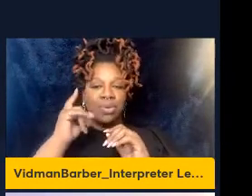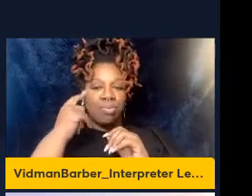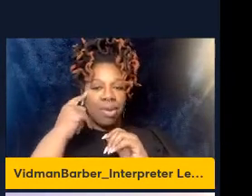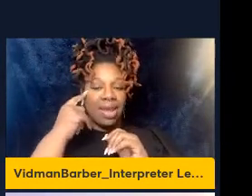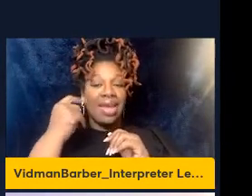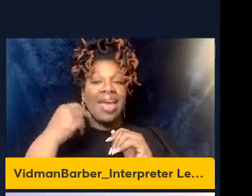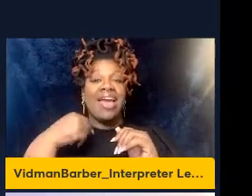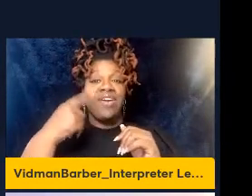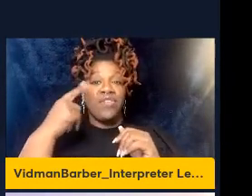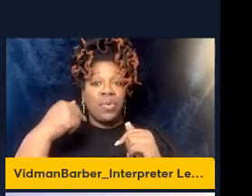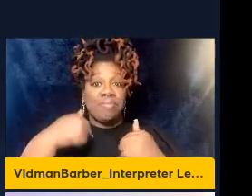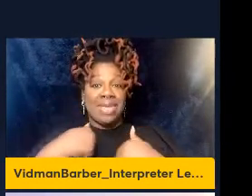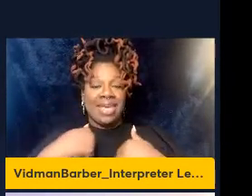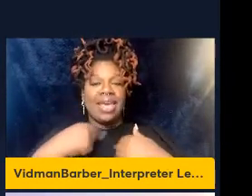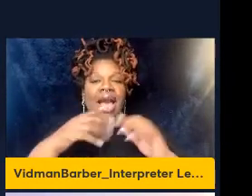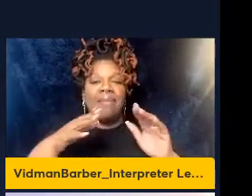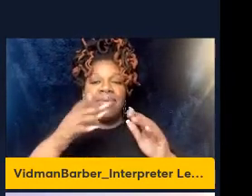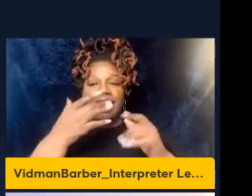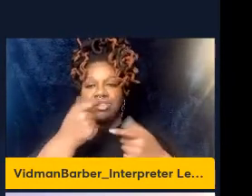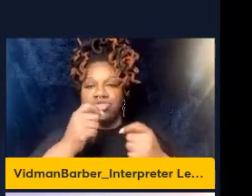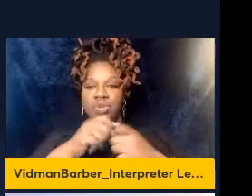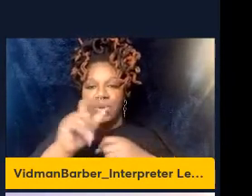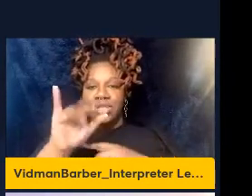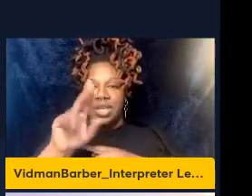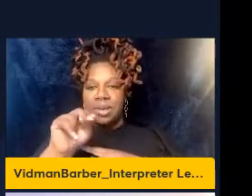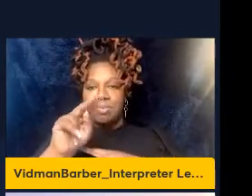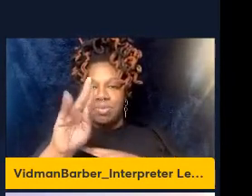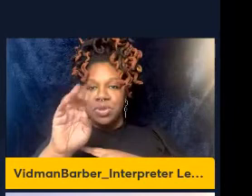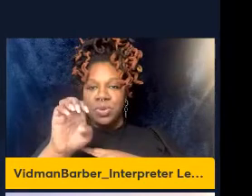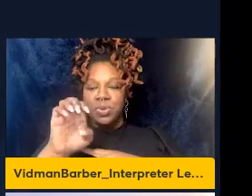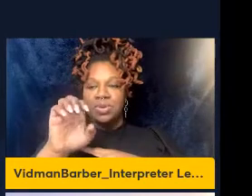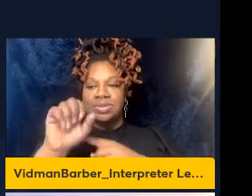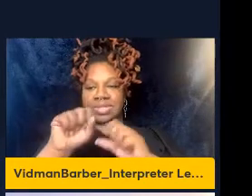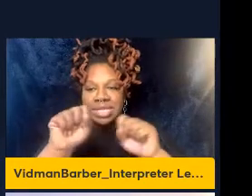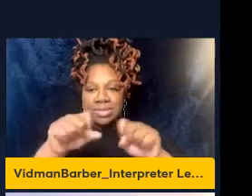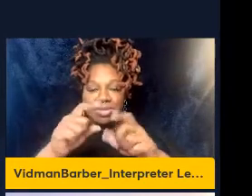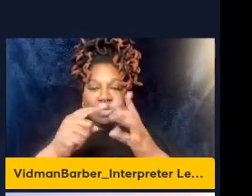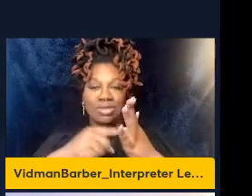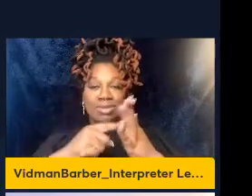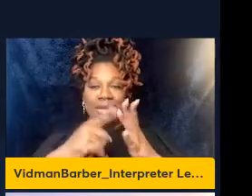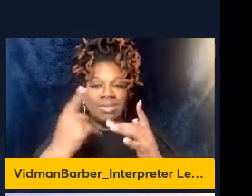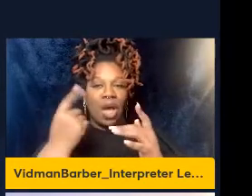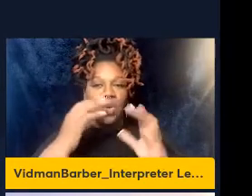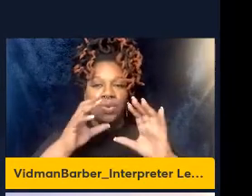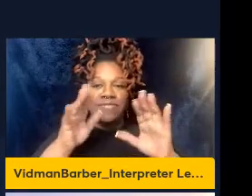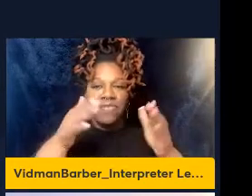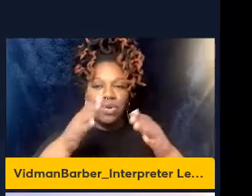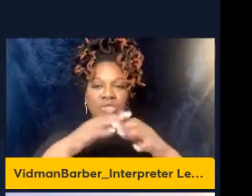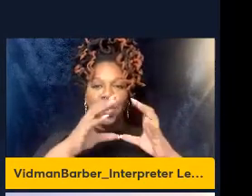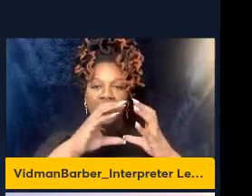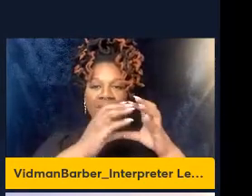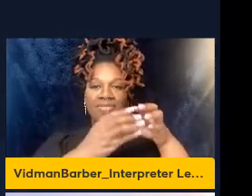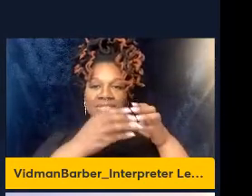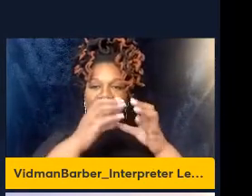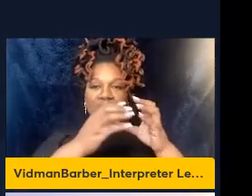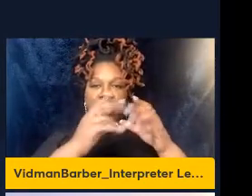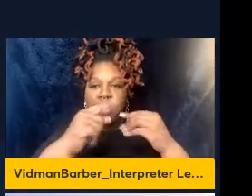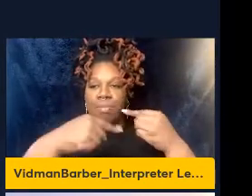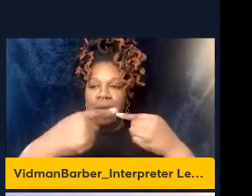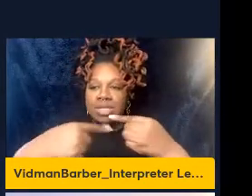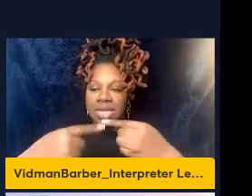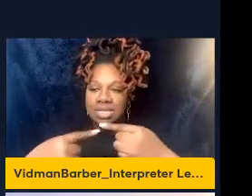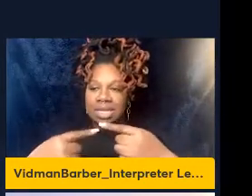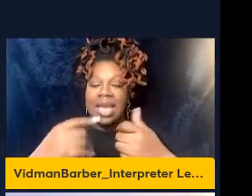of times I think of cellular dynamics and the processing that's happening at the cellular level, and then what is the output that